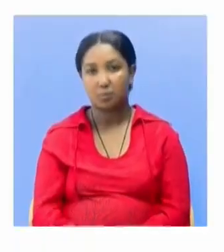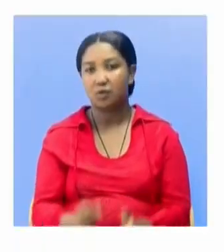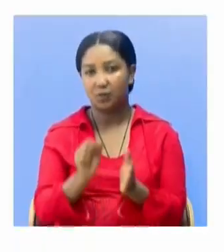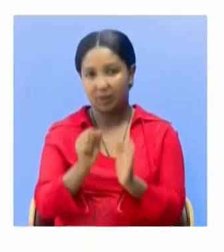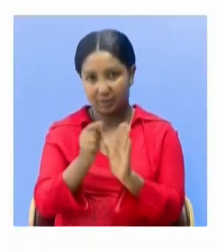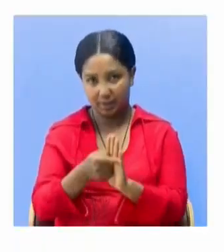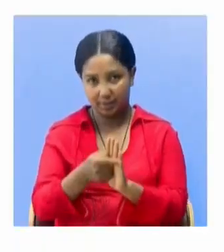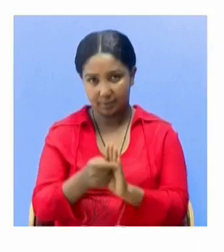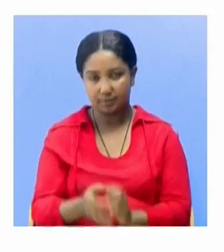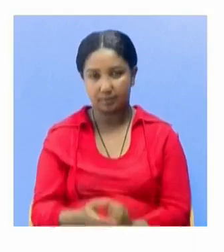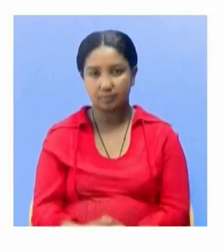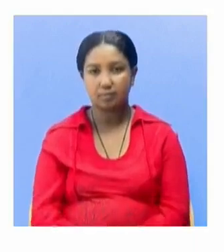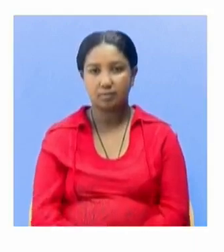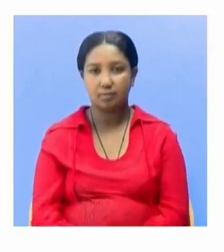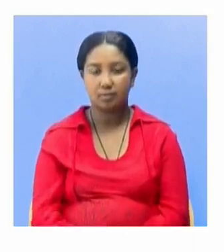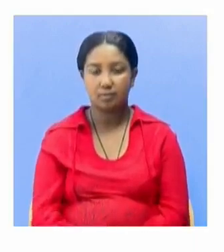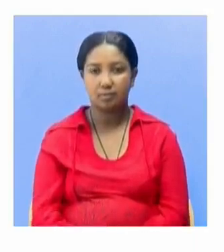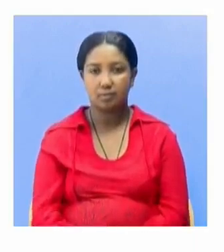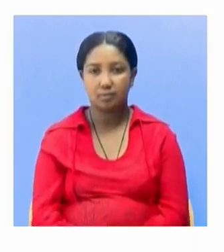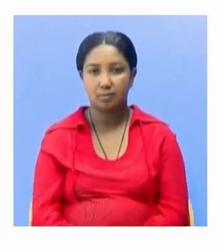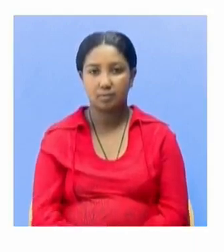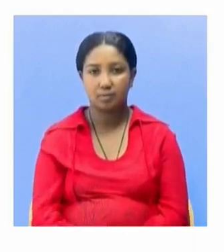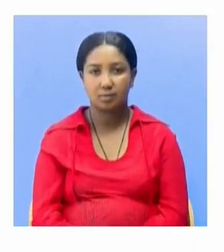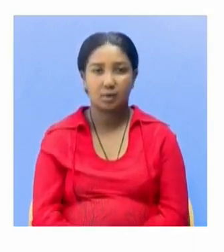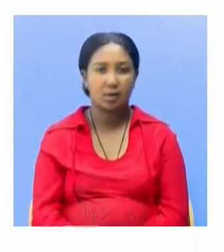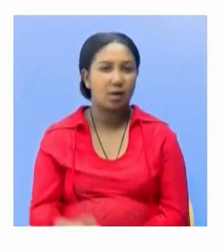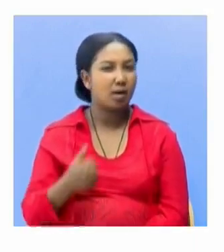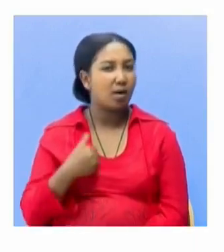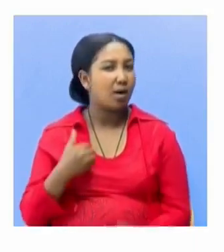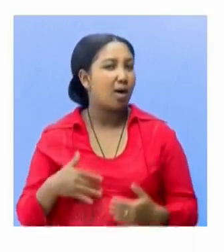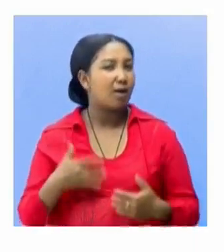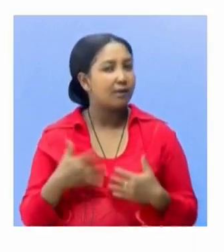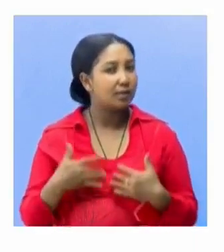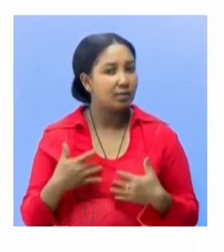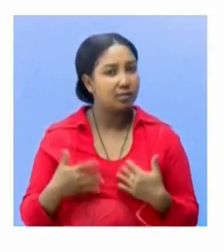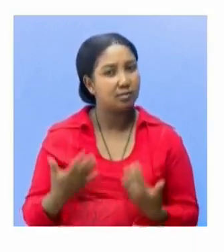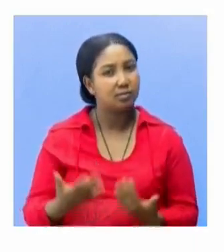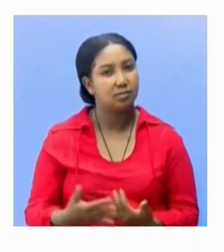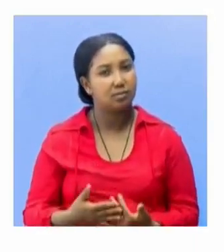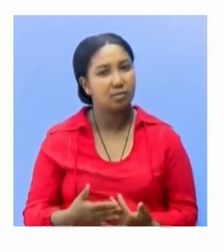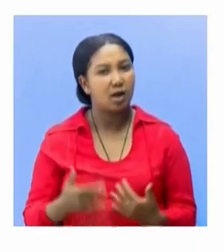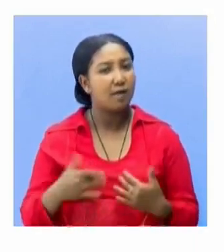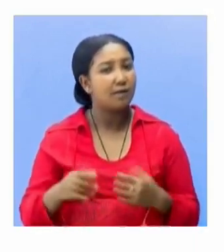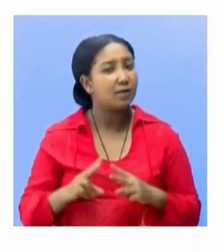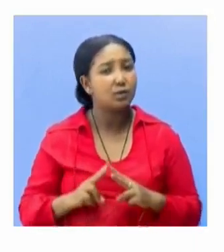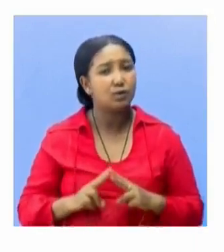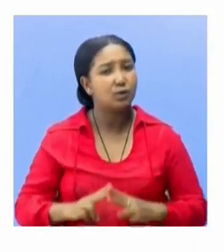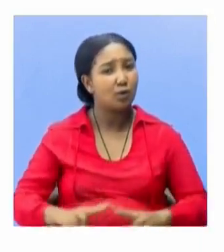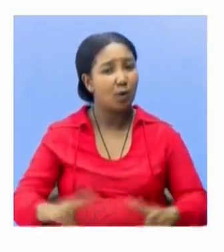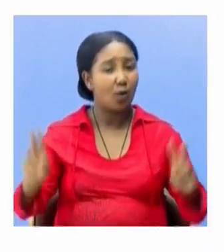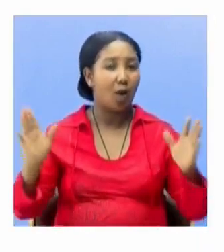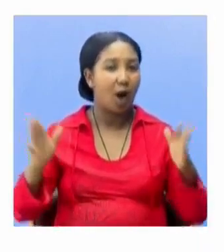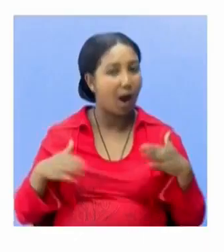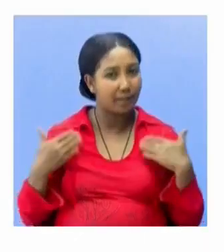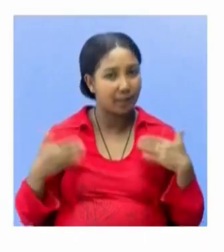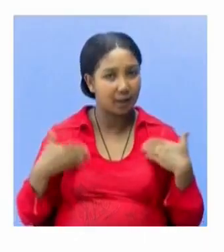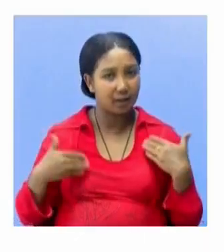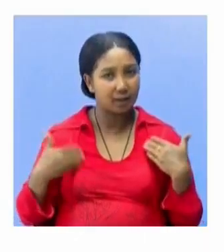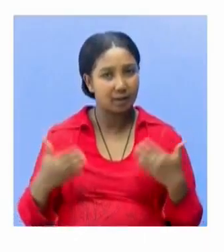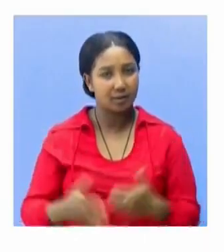instance, yeah, I feel so happy